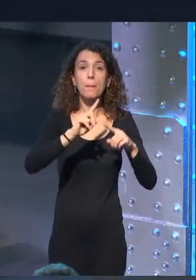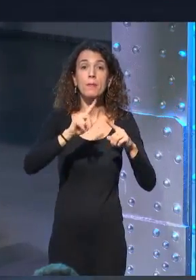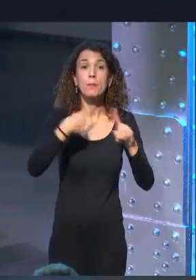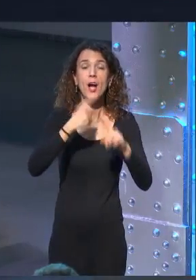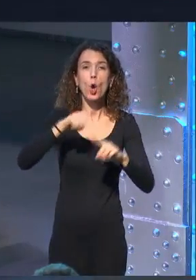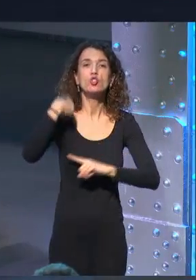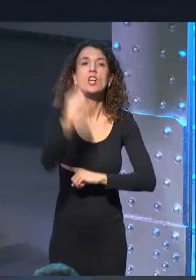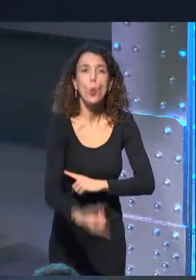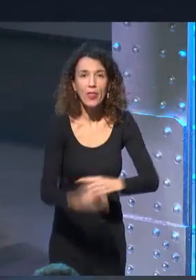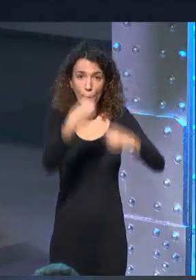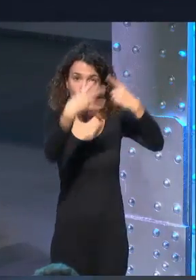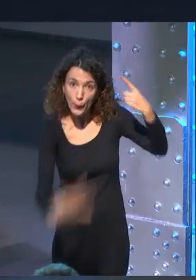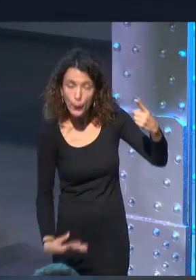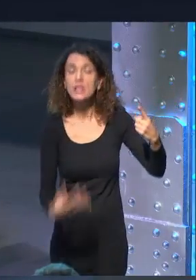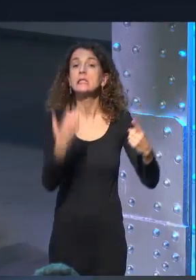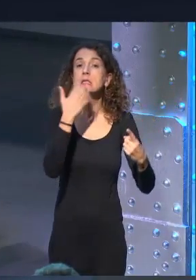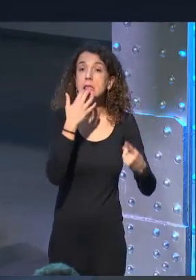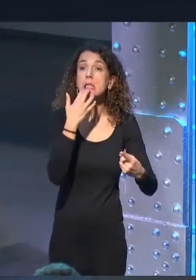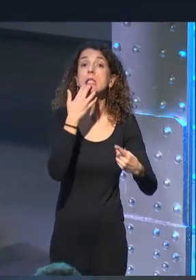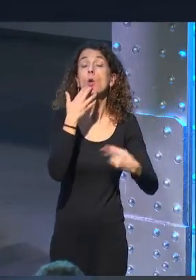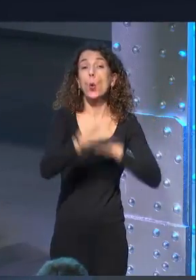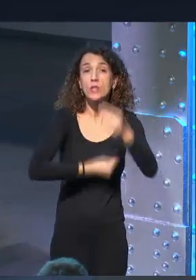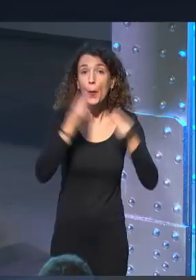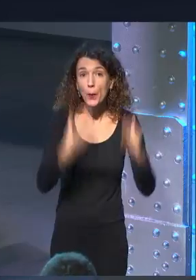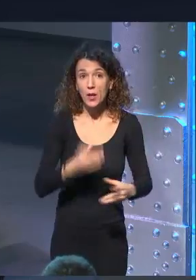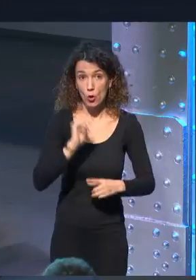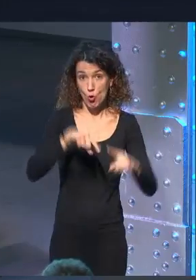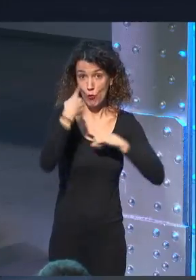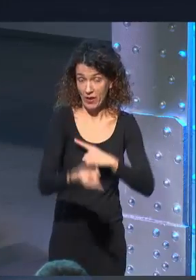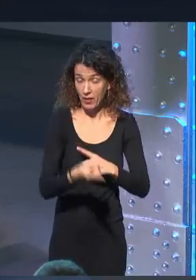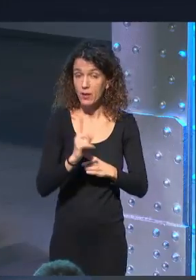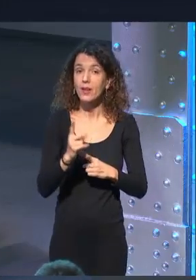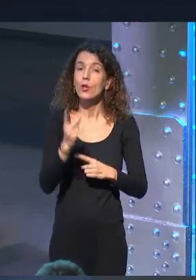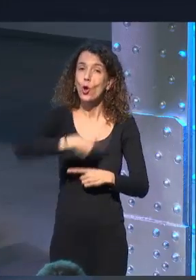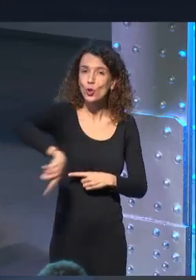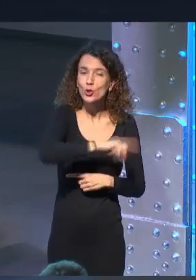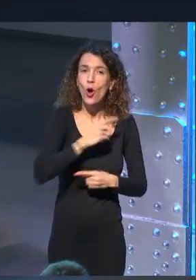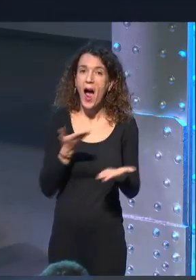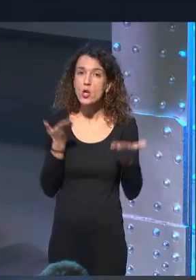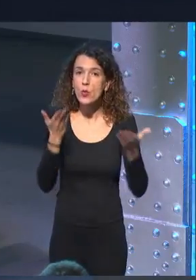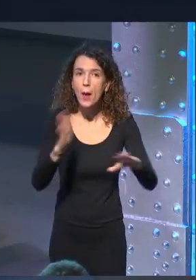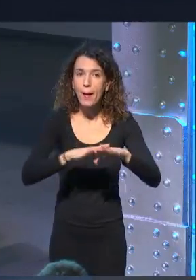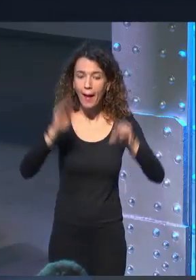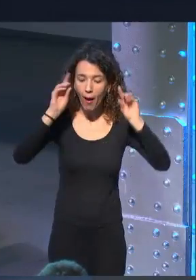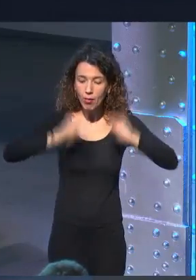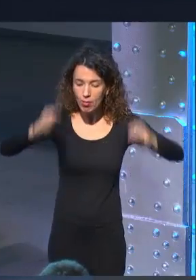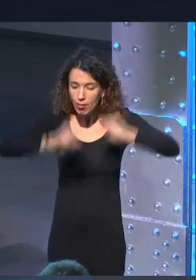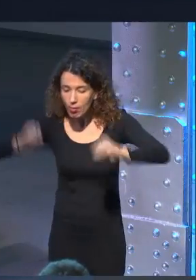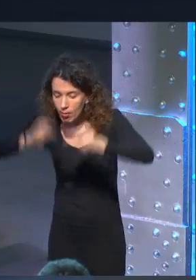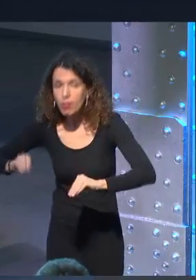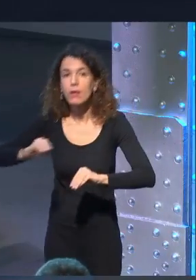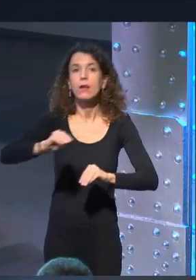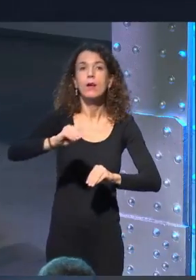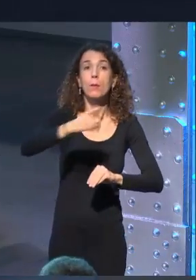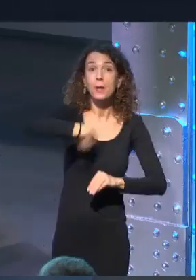the approach of it, and they don't understand the consequences that they could be exposed to if they don't know how to use it. So we should